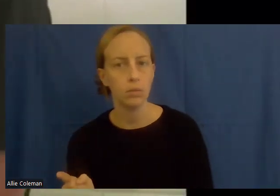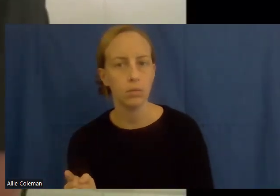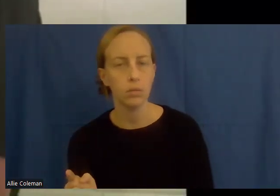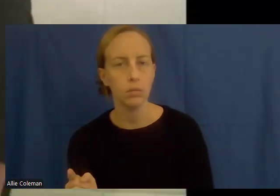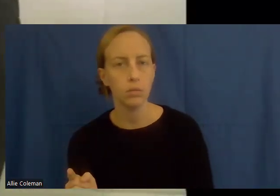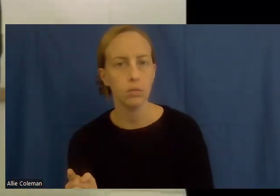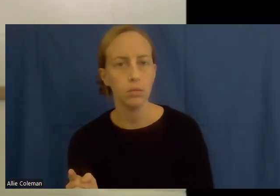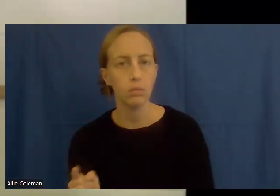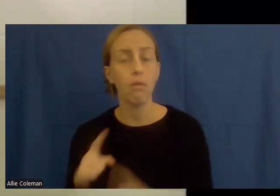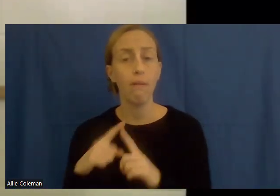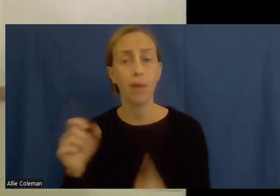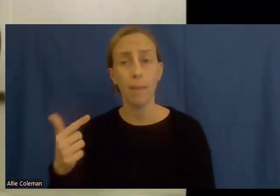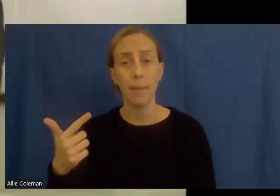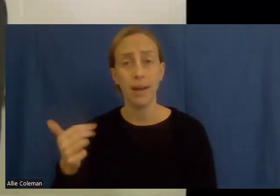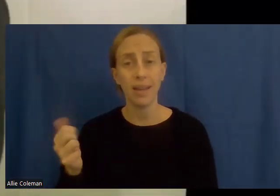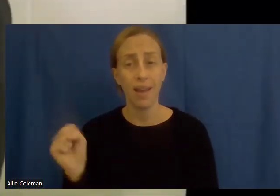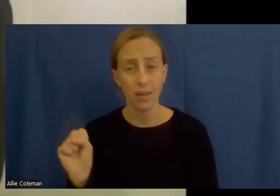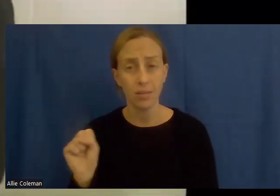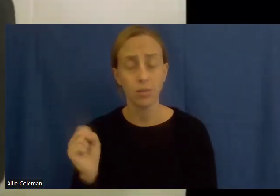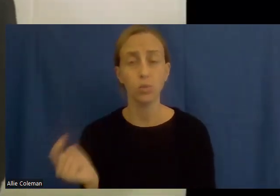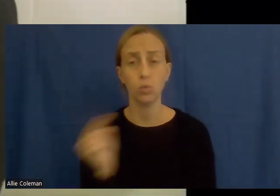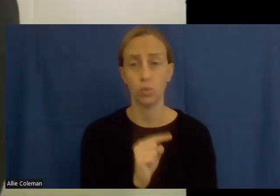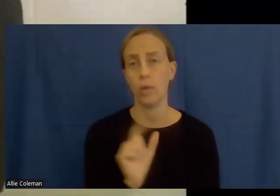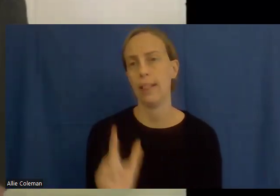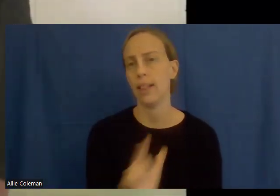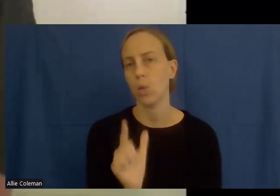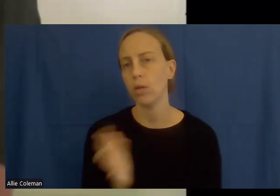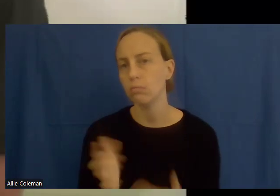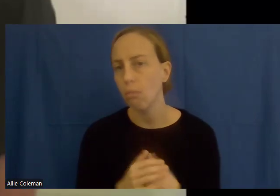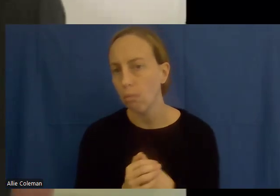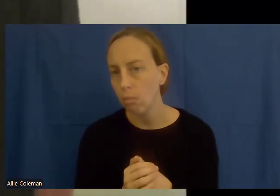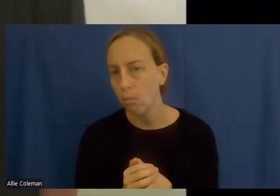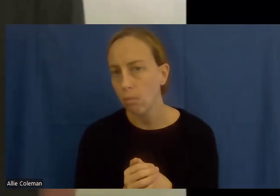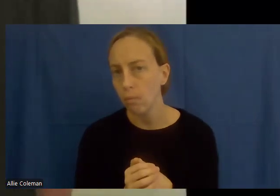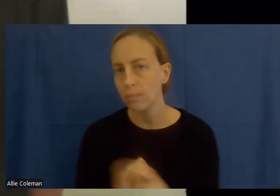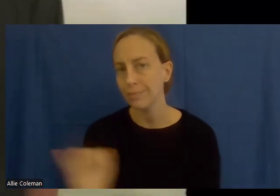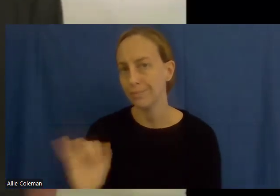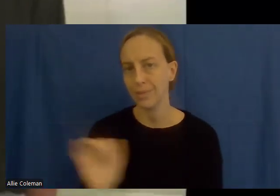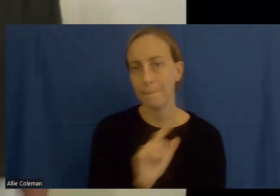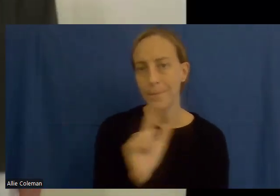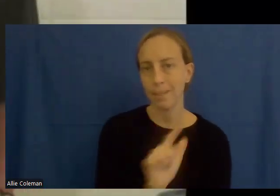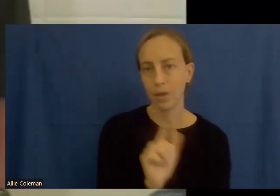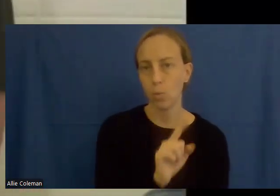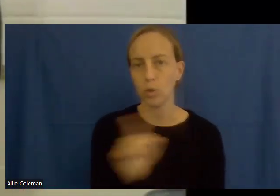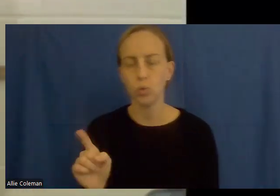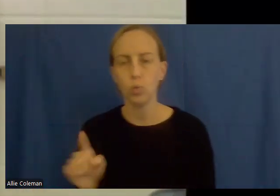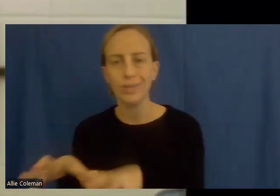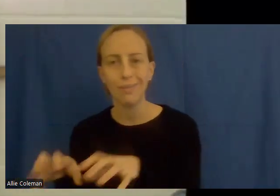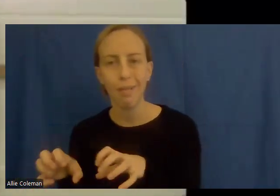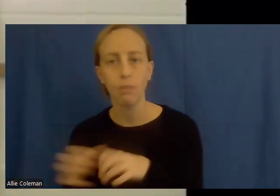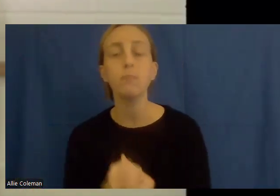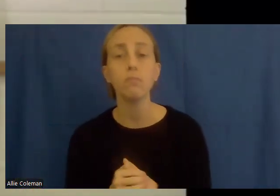To get it to go from a gas to a liquid. It's the same thing you have to do to make it go from a liquid to a solid.